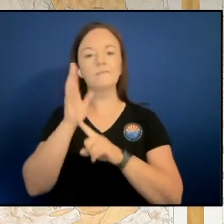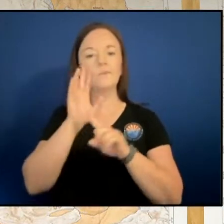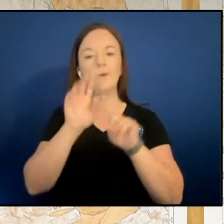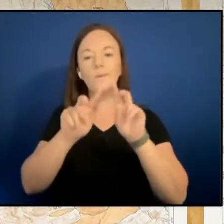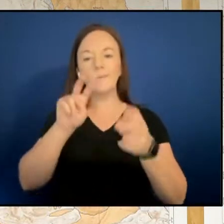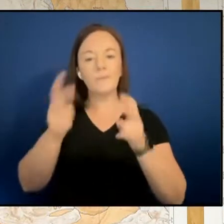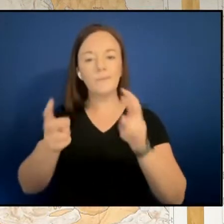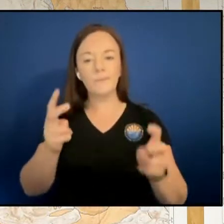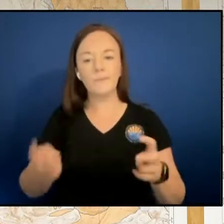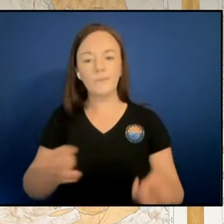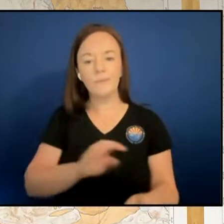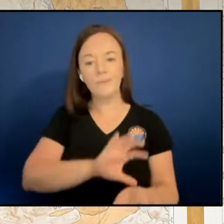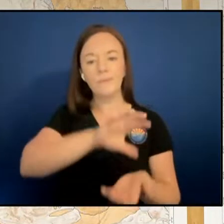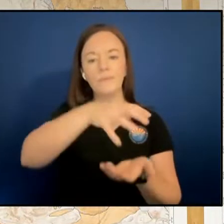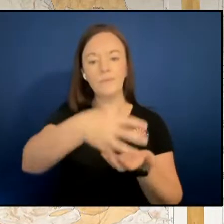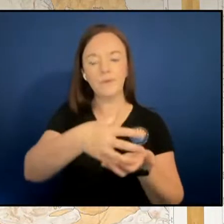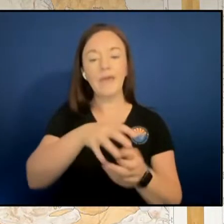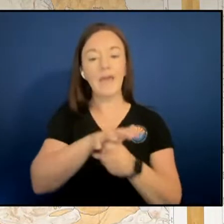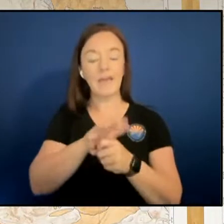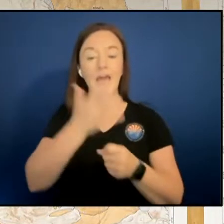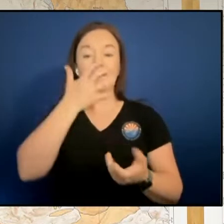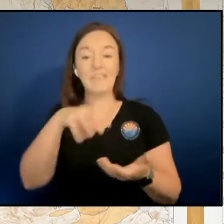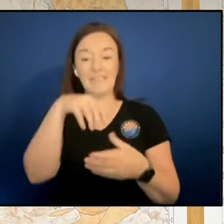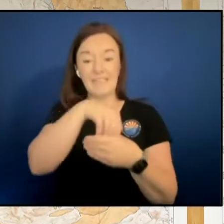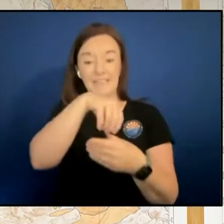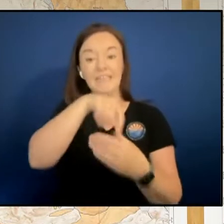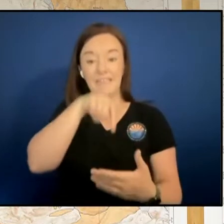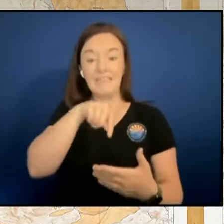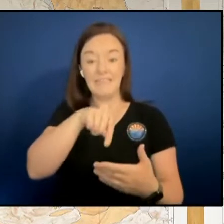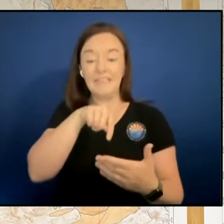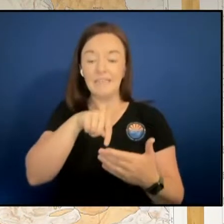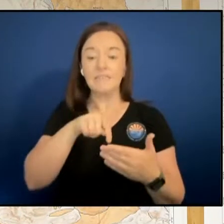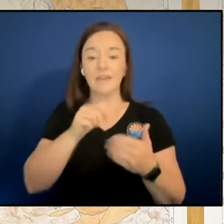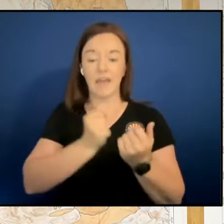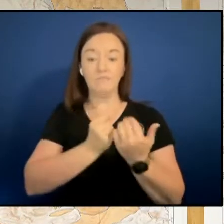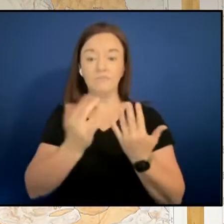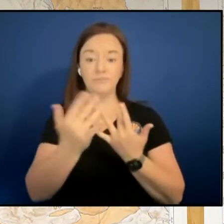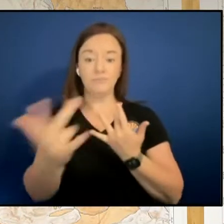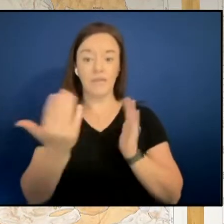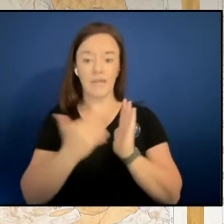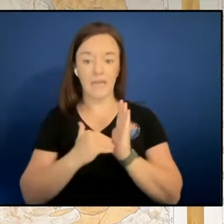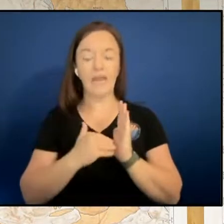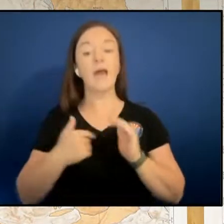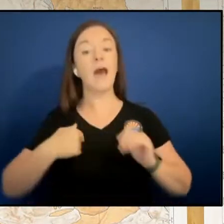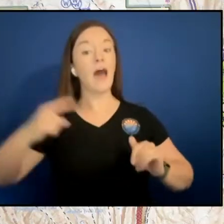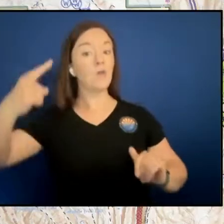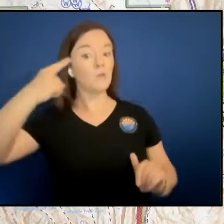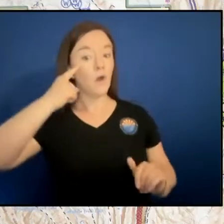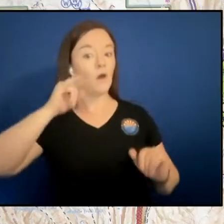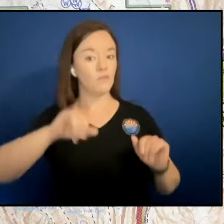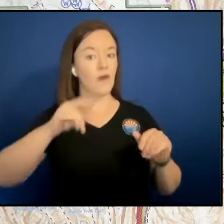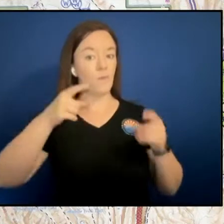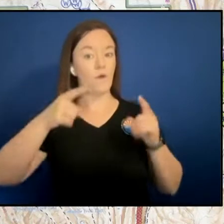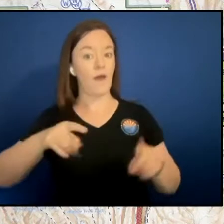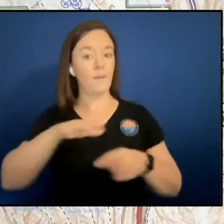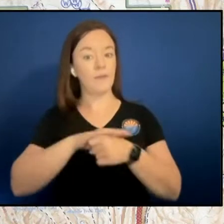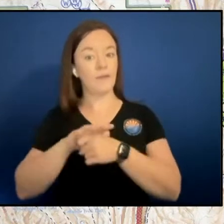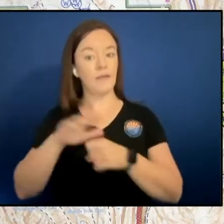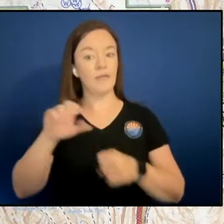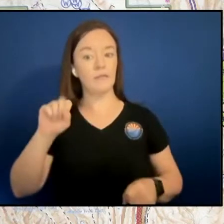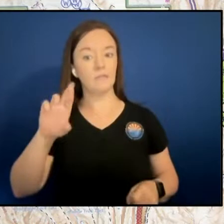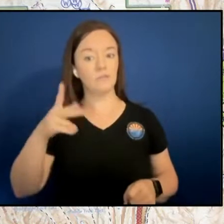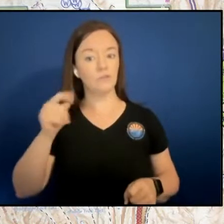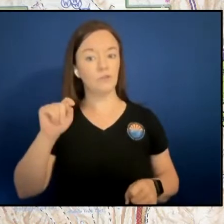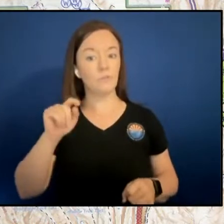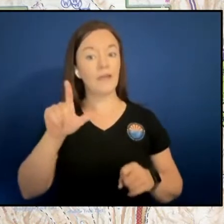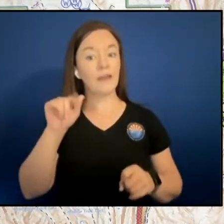through them. And originally I thought that's what was occurring up here, and then I saw pictures of where it was occurring. All the trees, it was a high